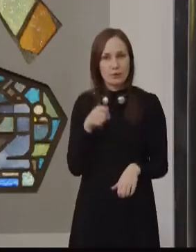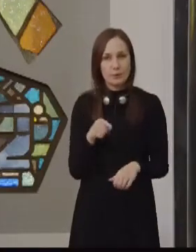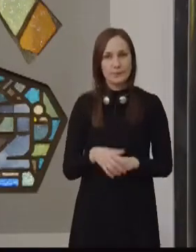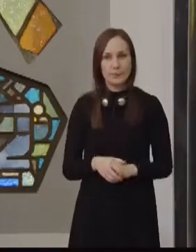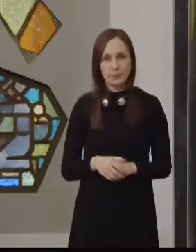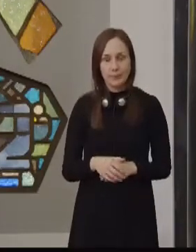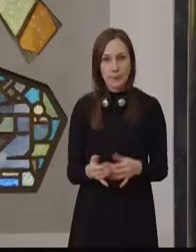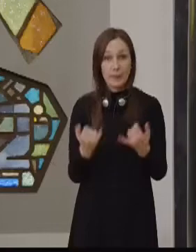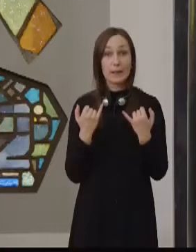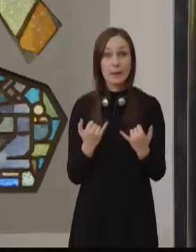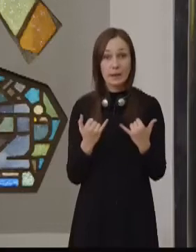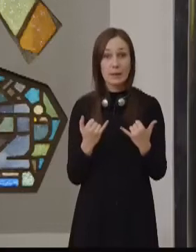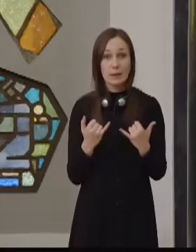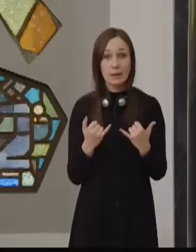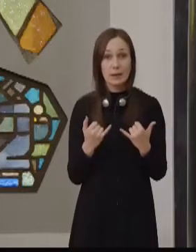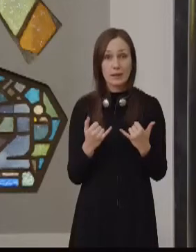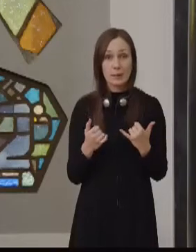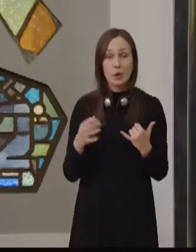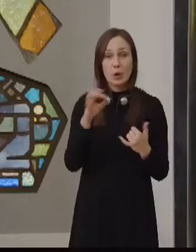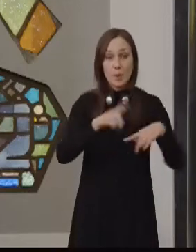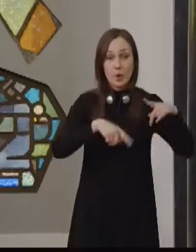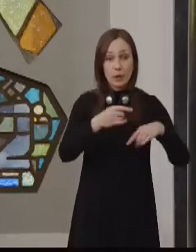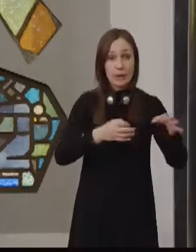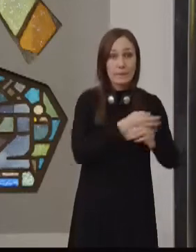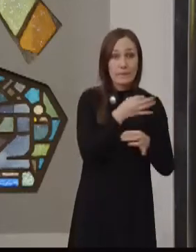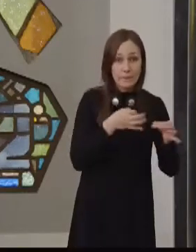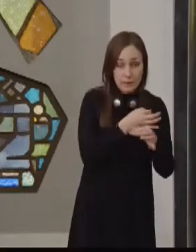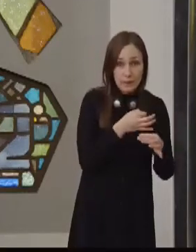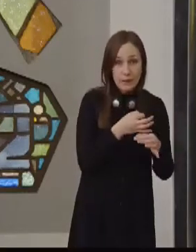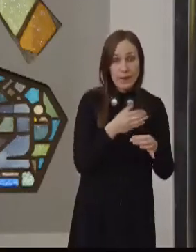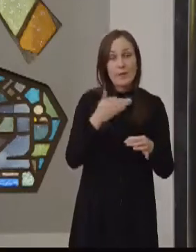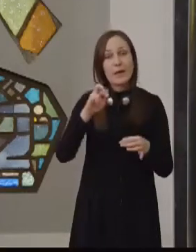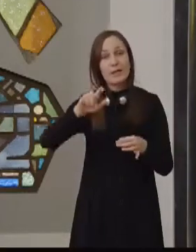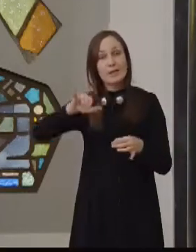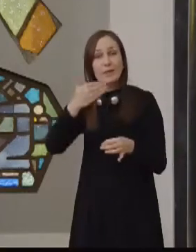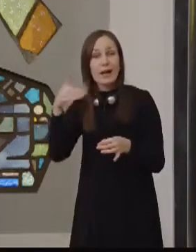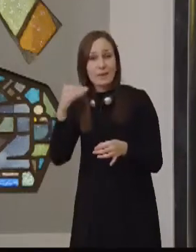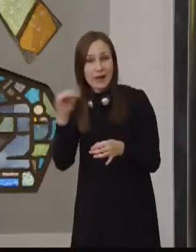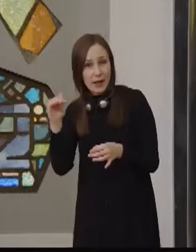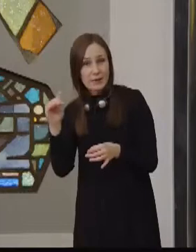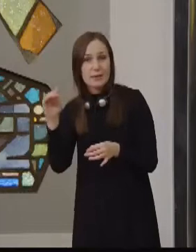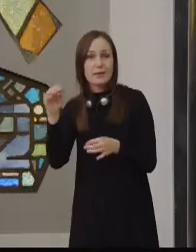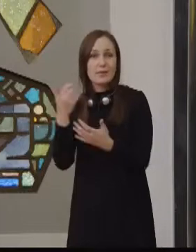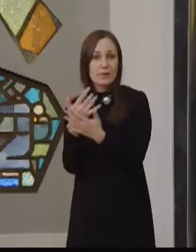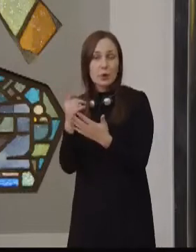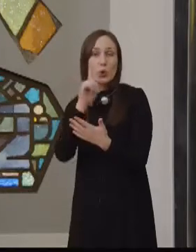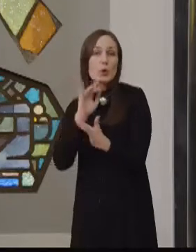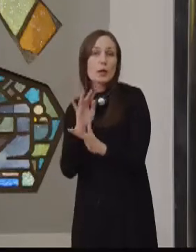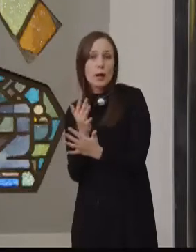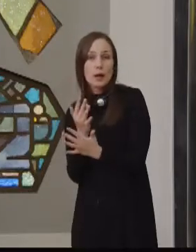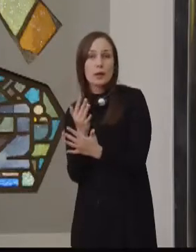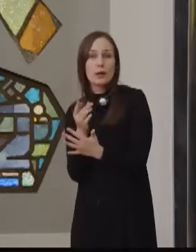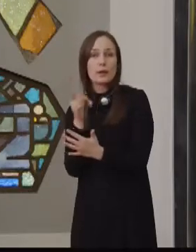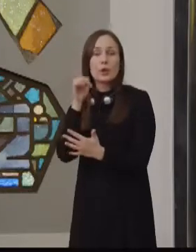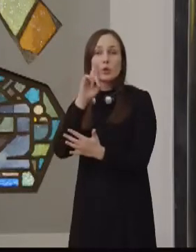to the non-married couple. But when talking to individual politicians, political groups in the